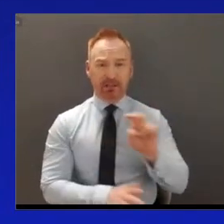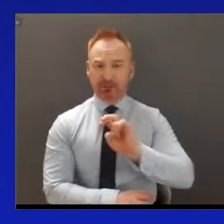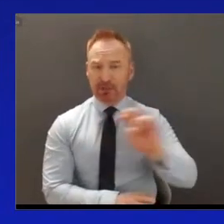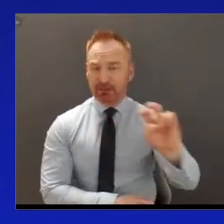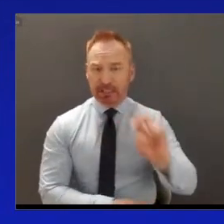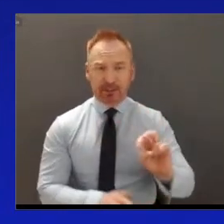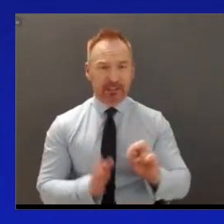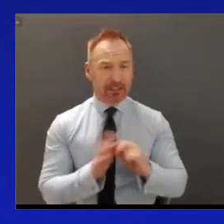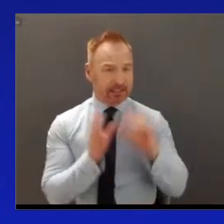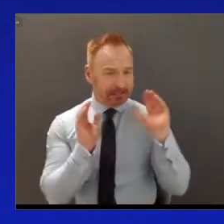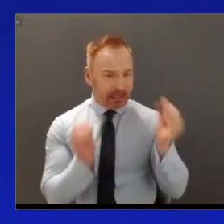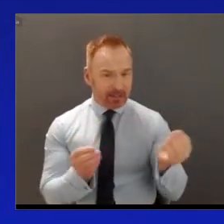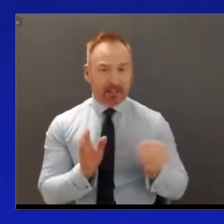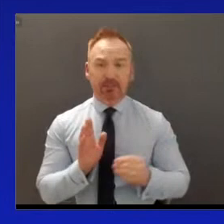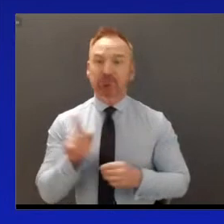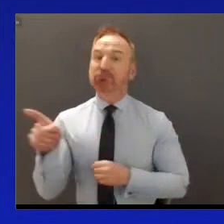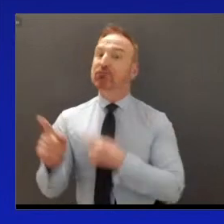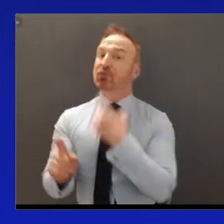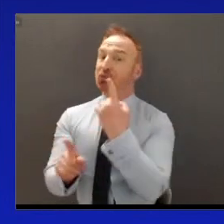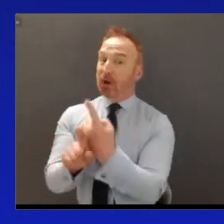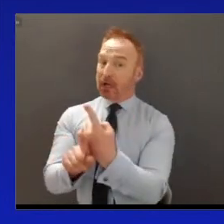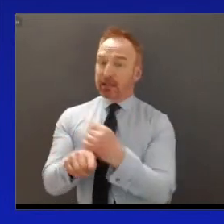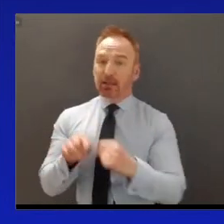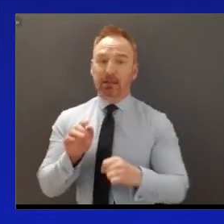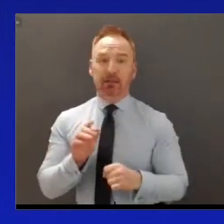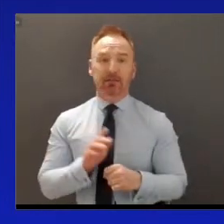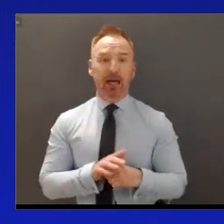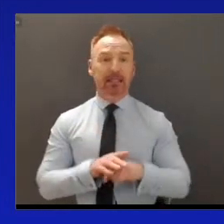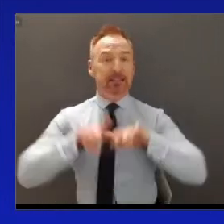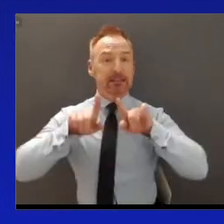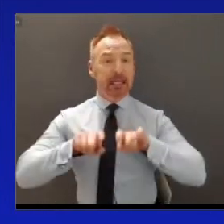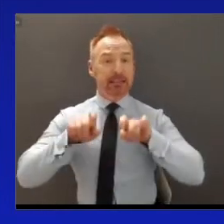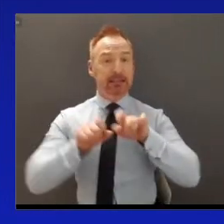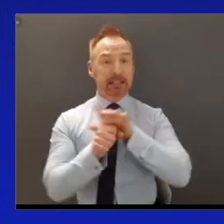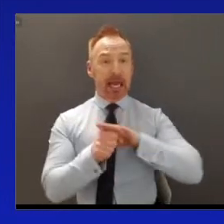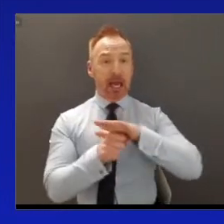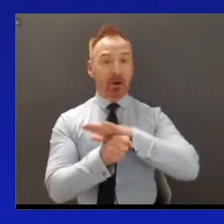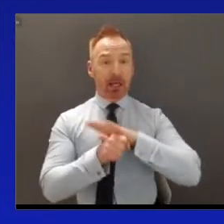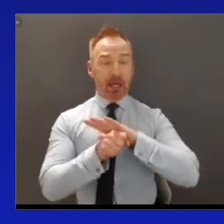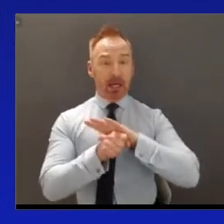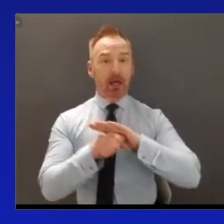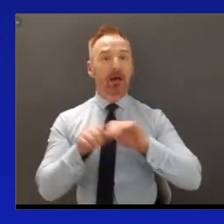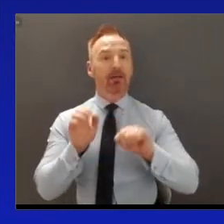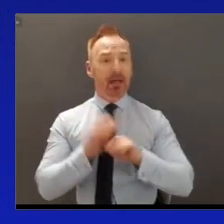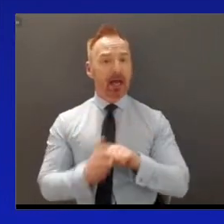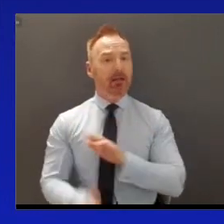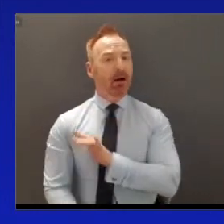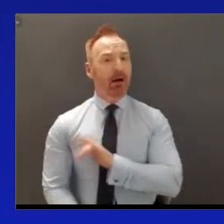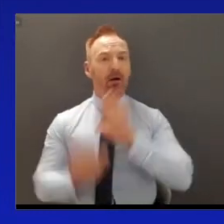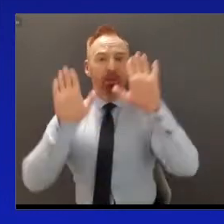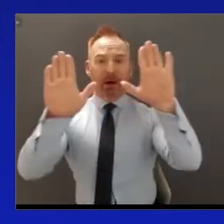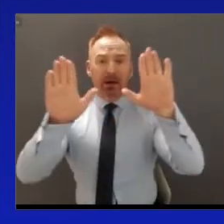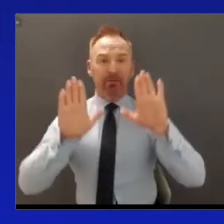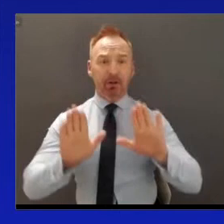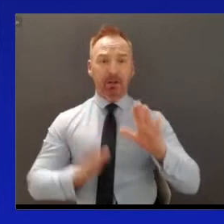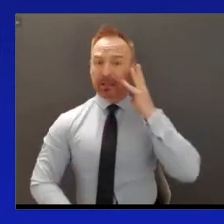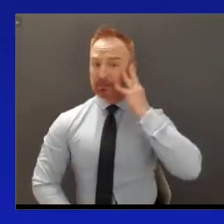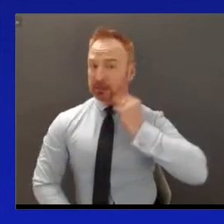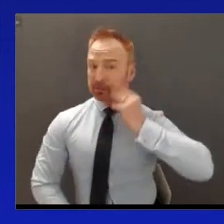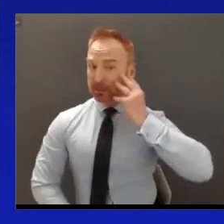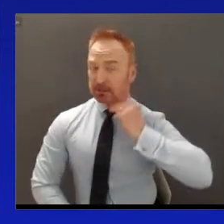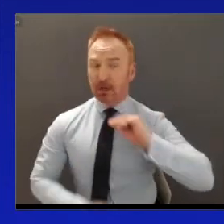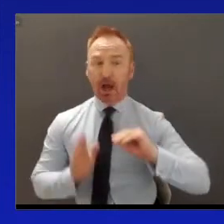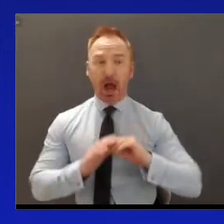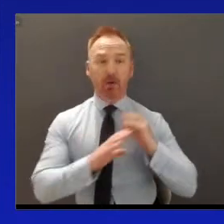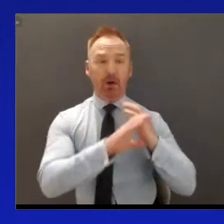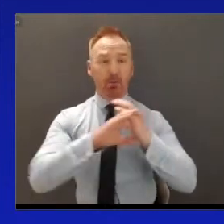of the flu, the test site that we did was a great experience. So our mobile teams will pivot once they finish